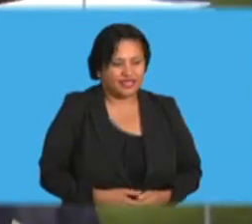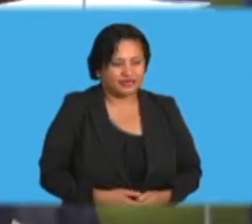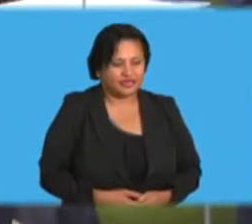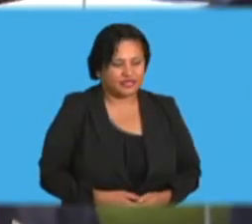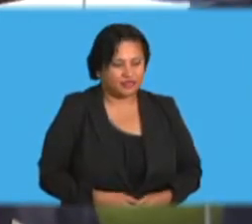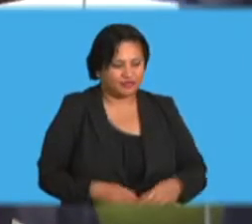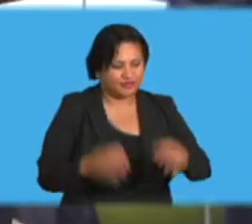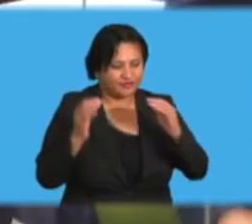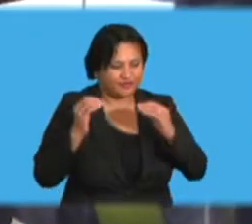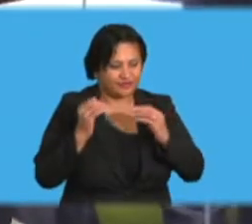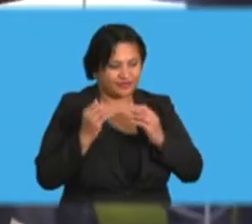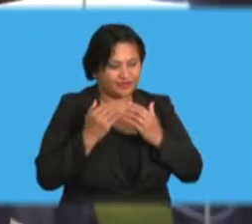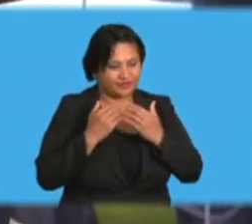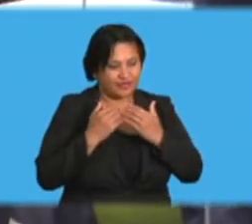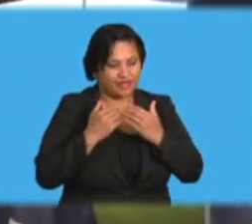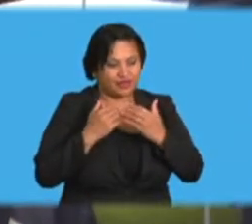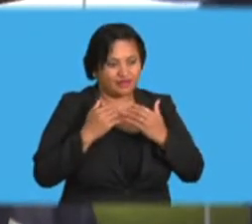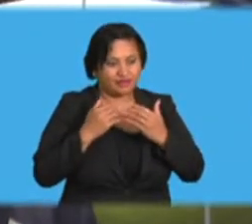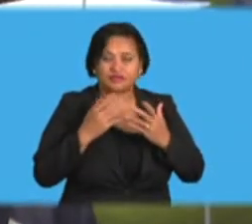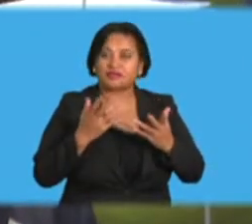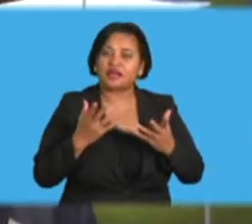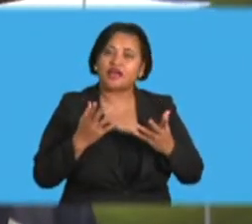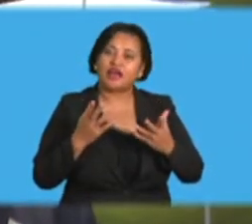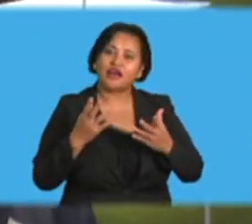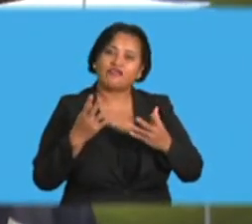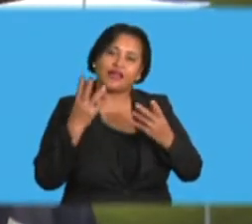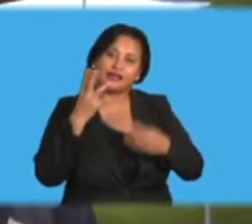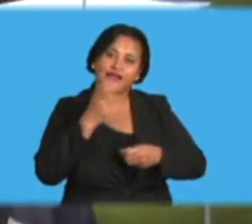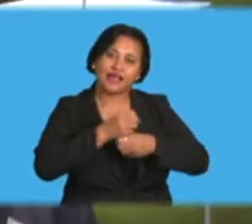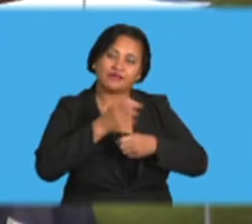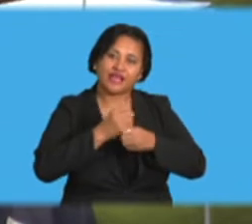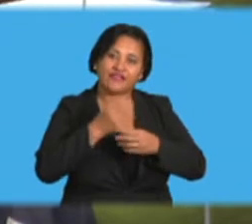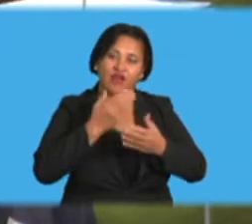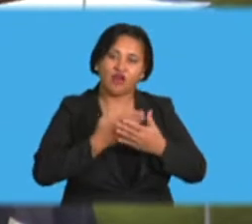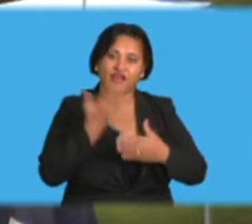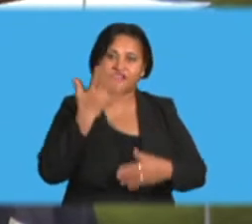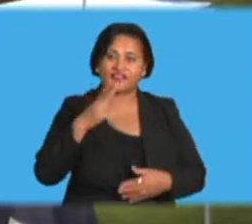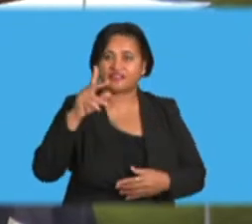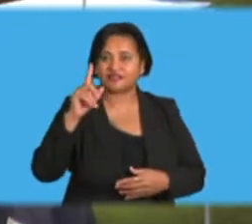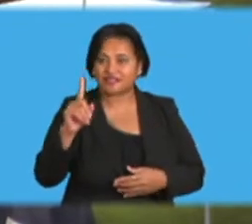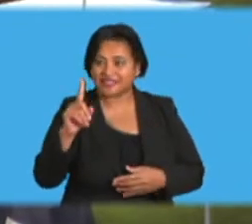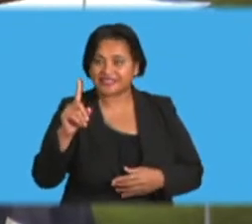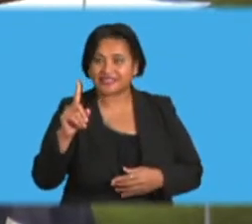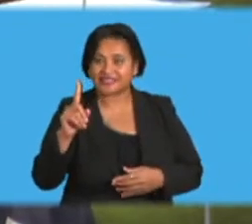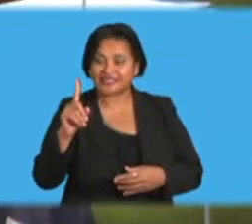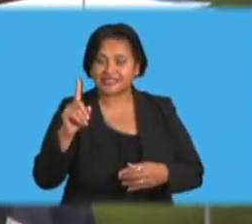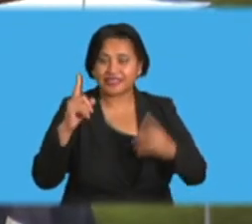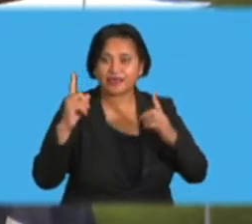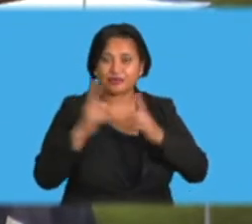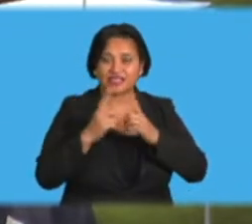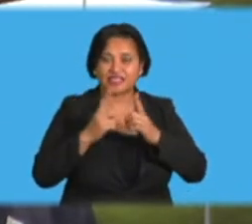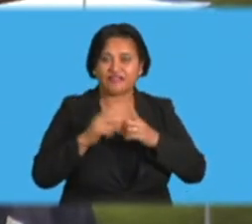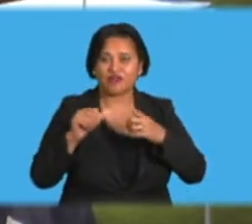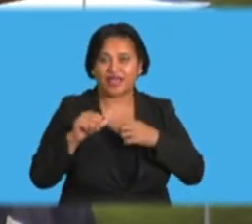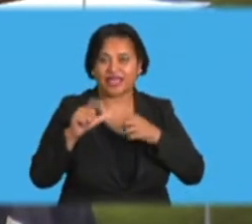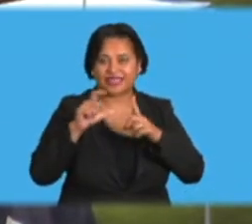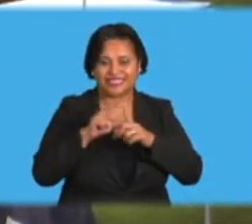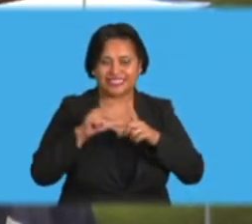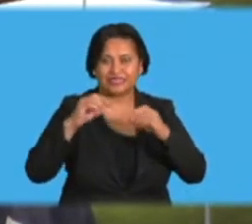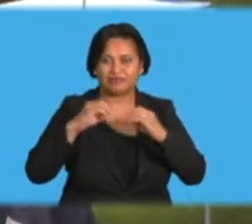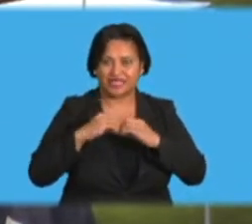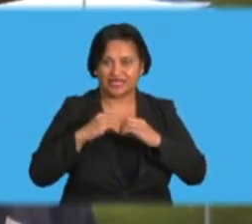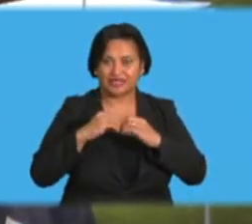Madam Speaker, I rise to provide an update on the 51st annual meeting of the Asian Development Bank, or ADB, that was held in